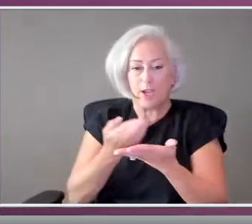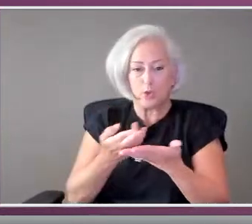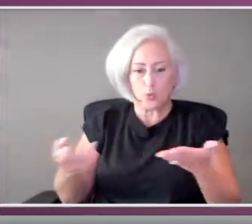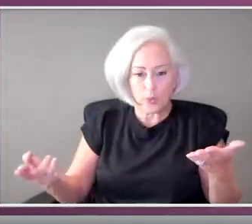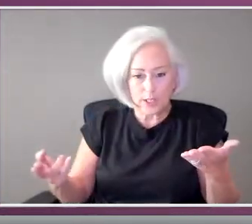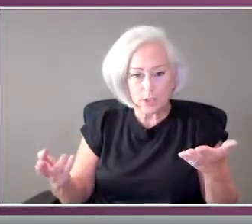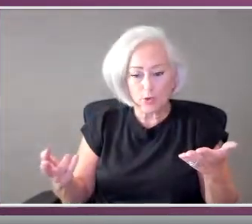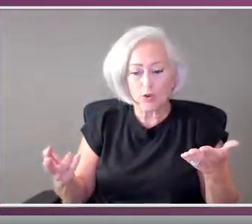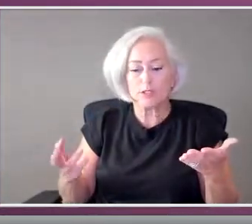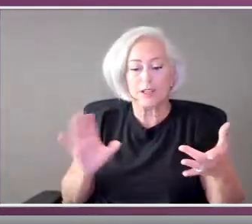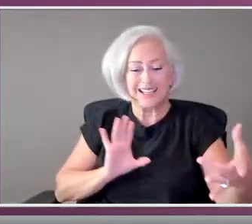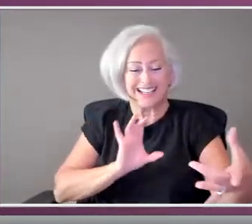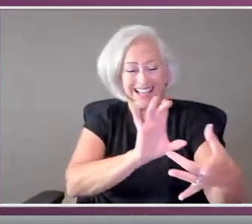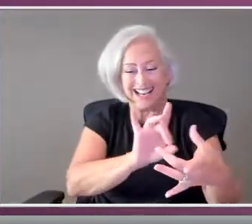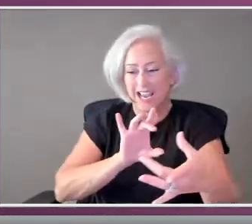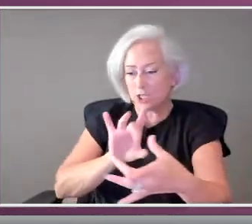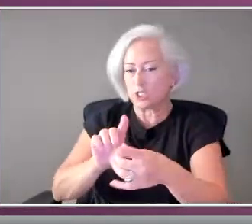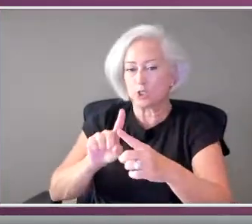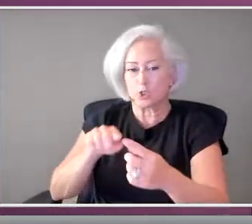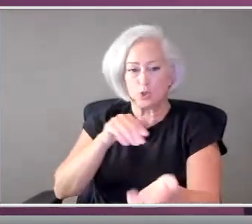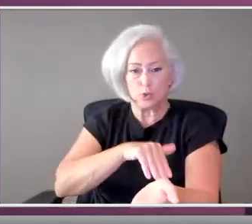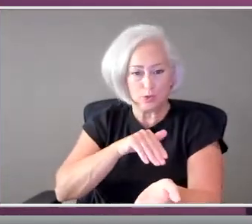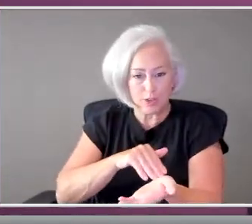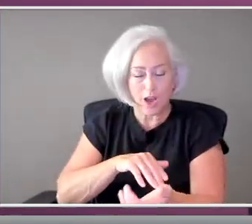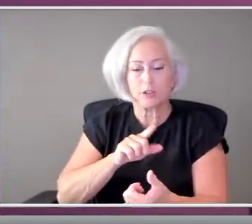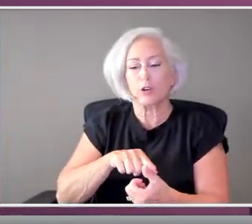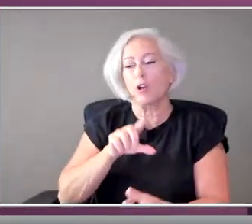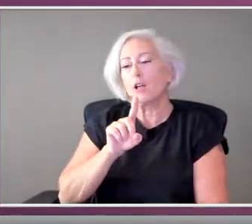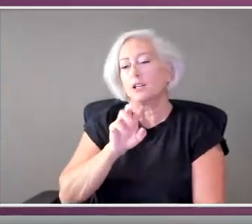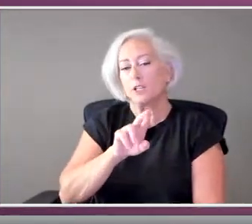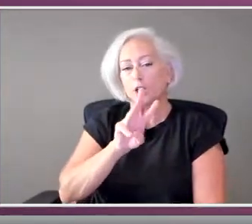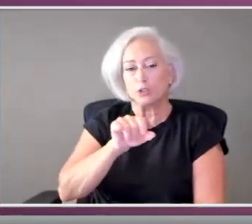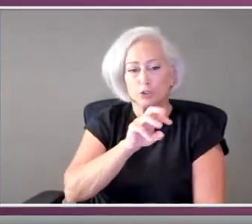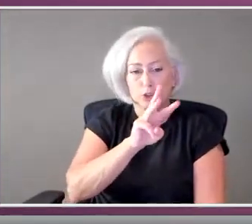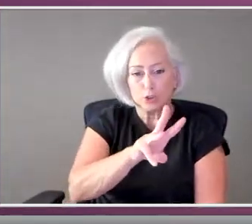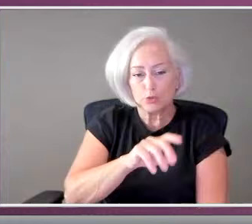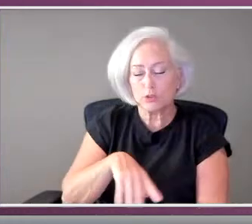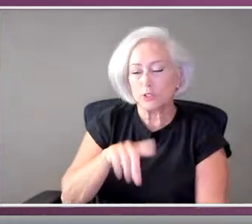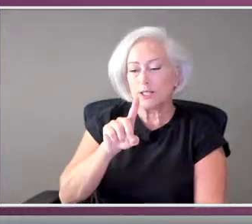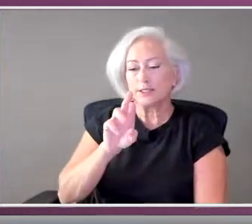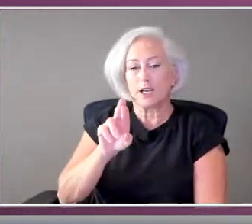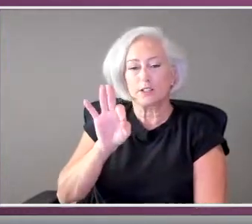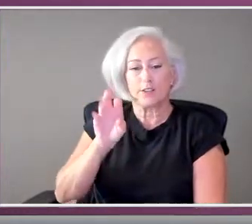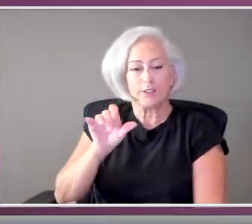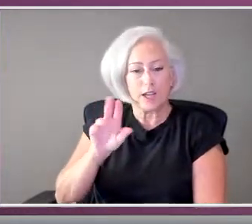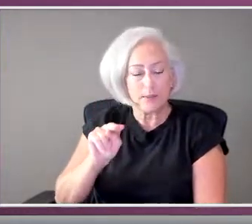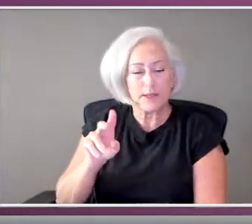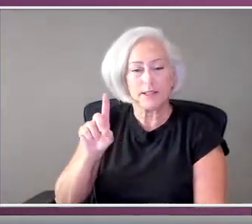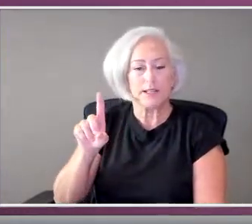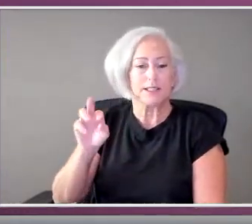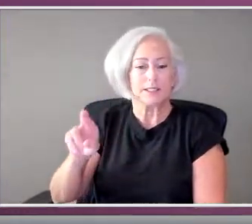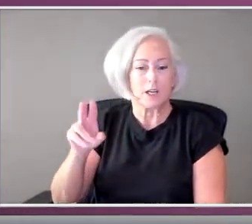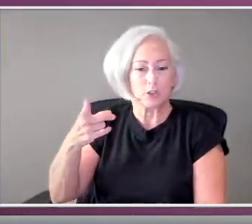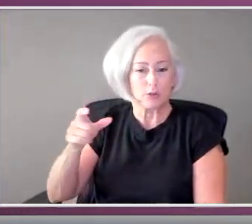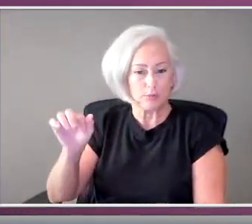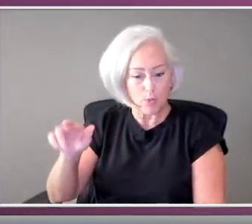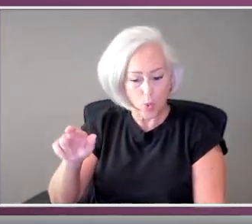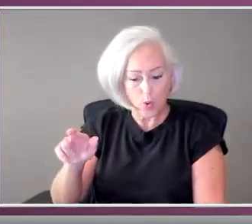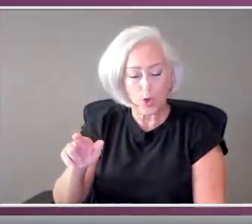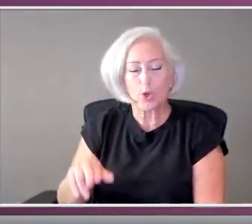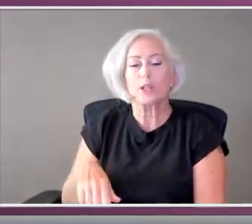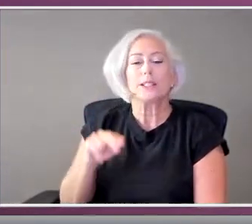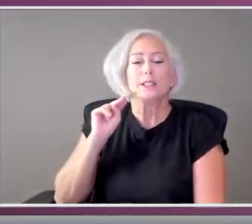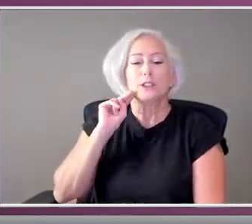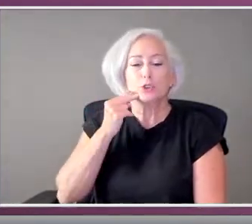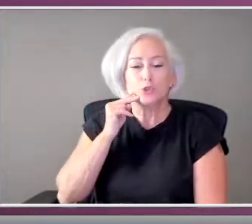community, such as Dr. Porter and Dr. Jewell, and Dr. Fabian, and dietitians. That's my ultimate goal, is to be able